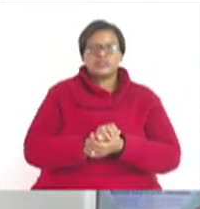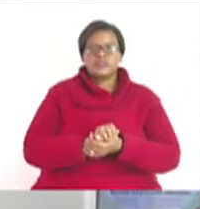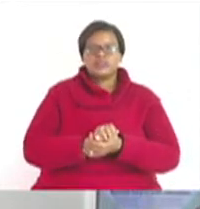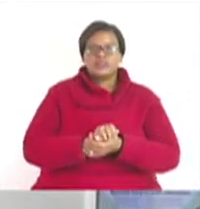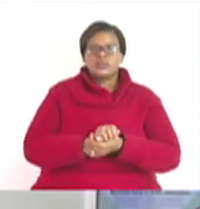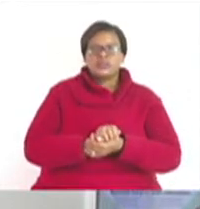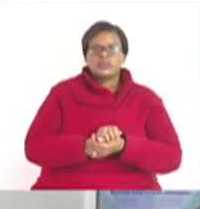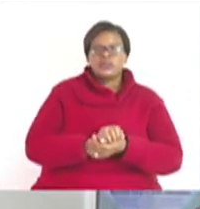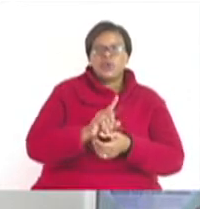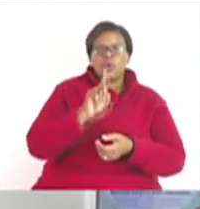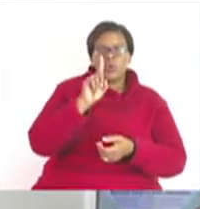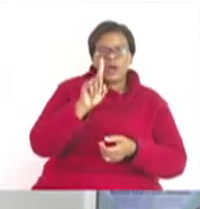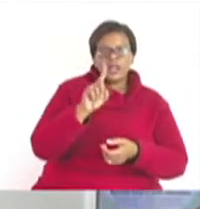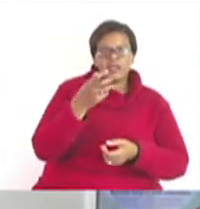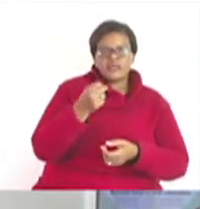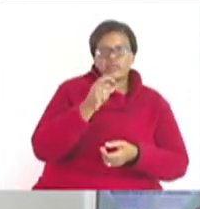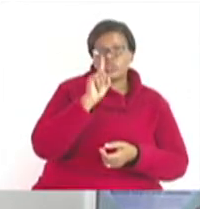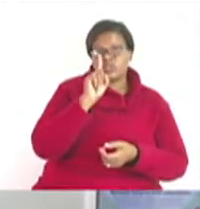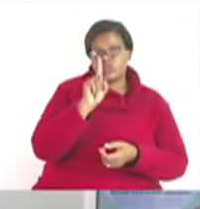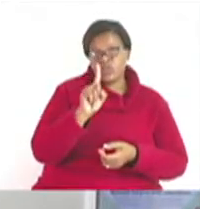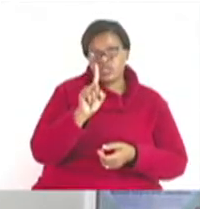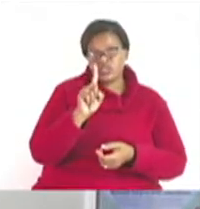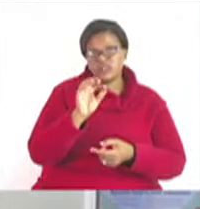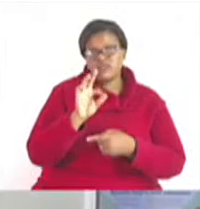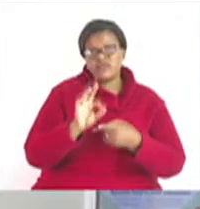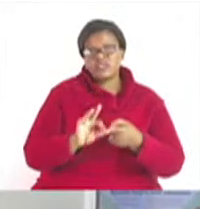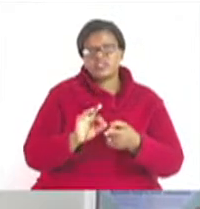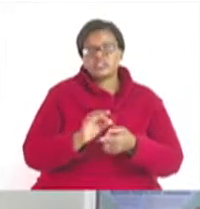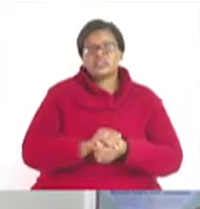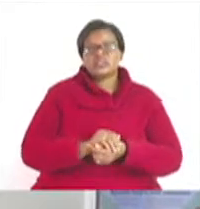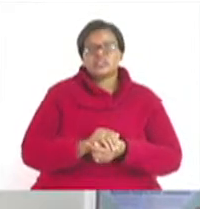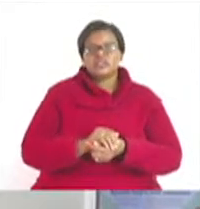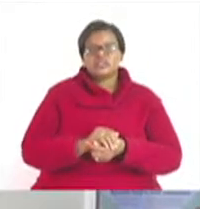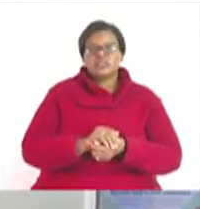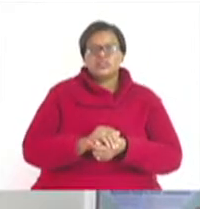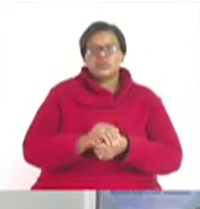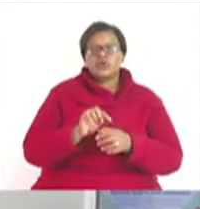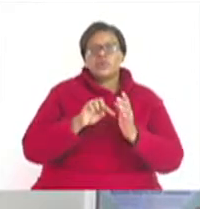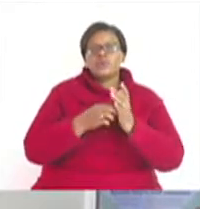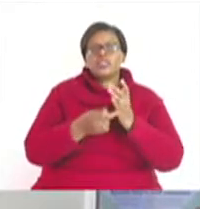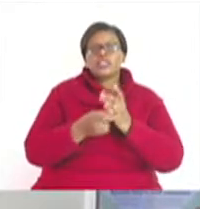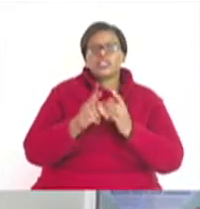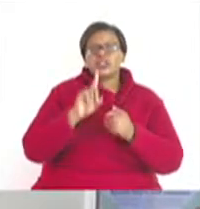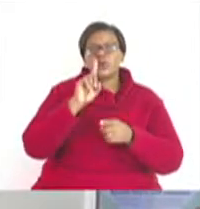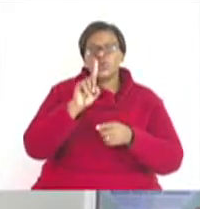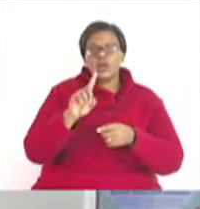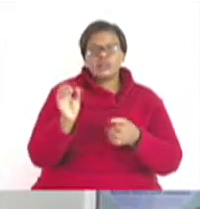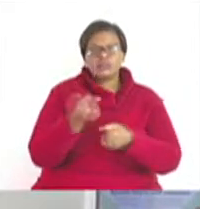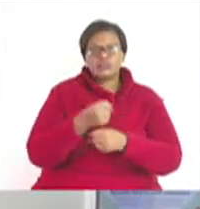1 has got only 1 factor, so 1 is not a prime factor.